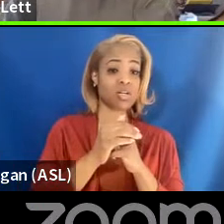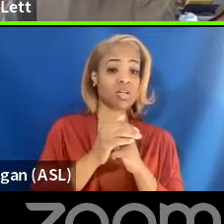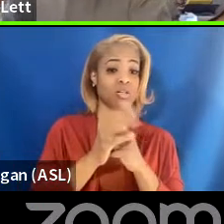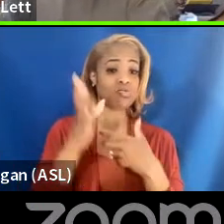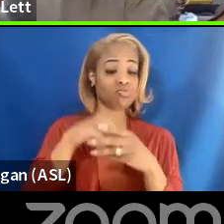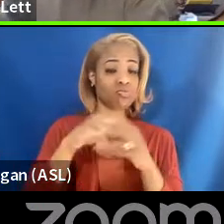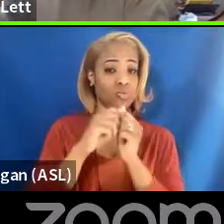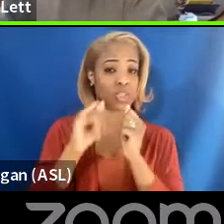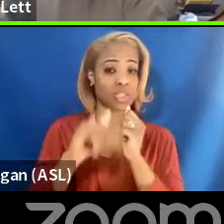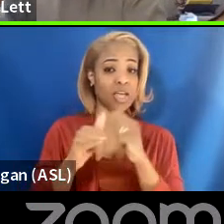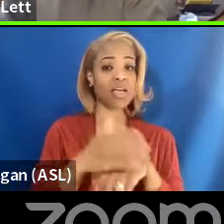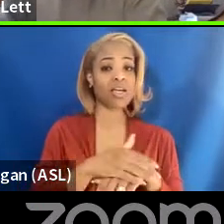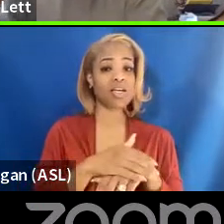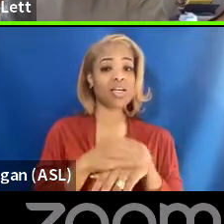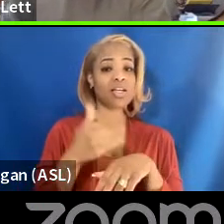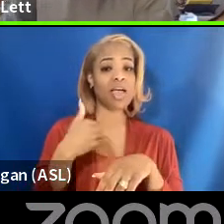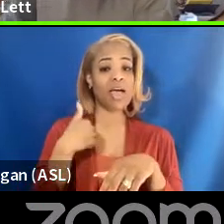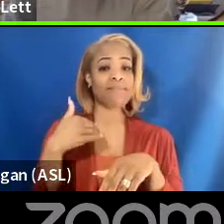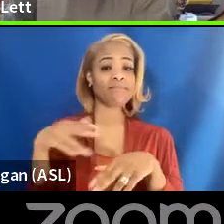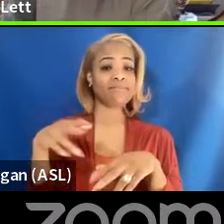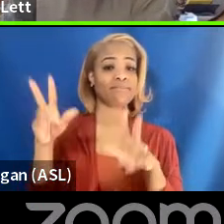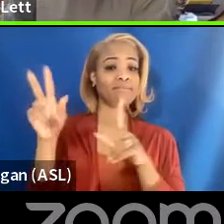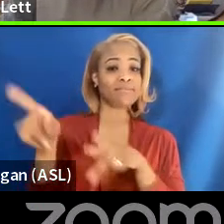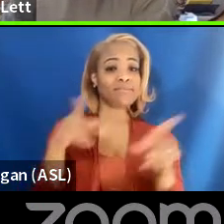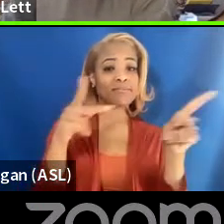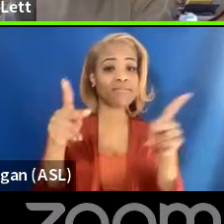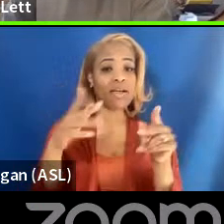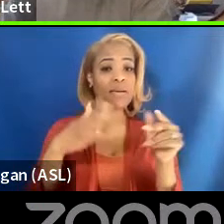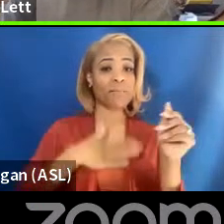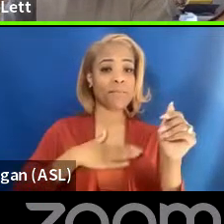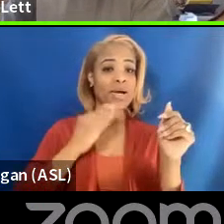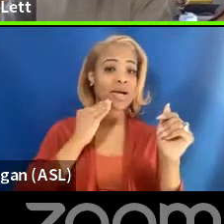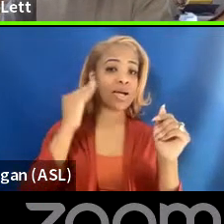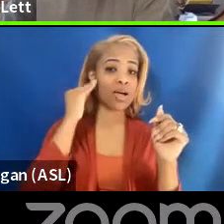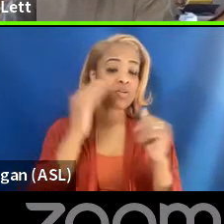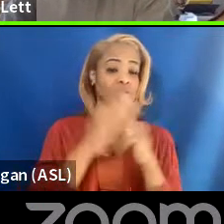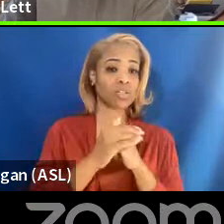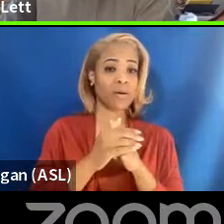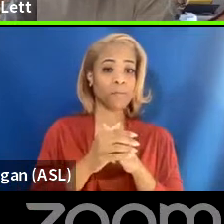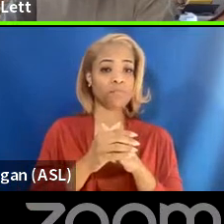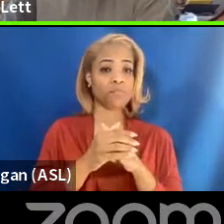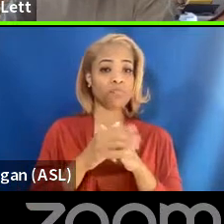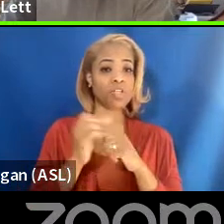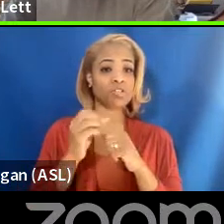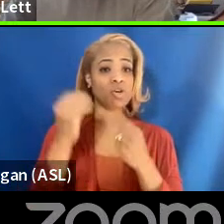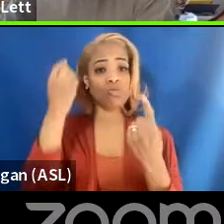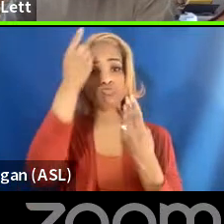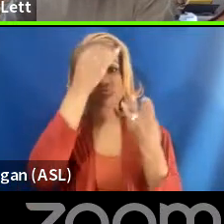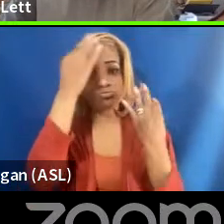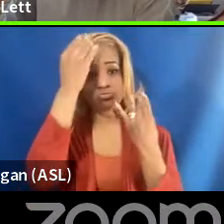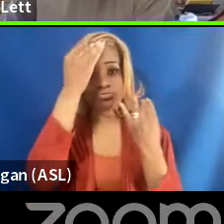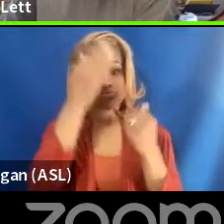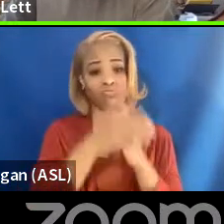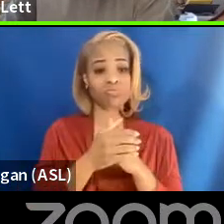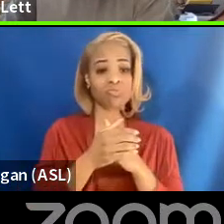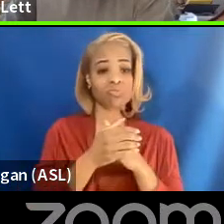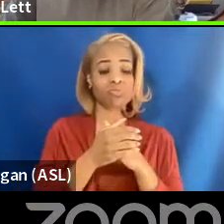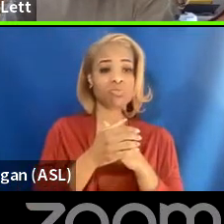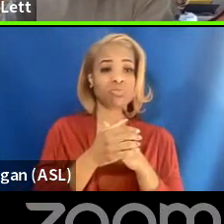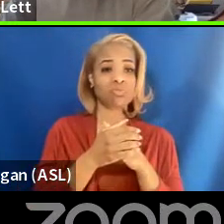and having a little soiree back at my house. So just give us some thought and,